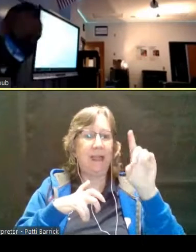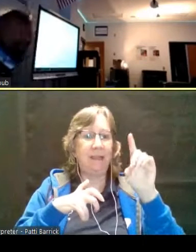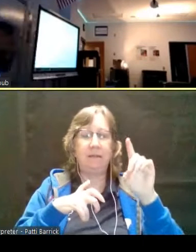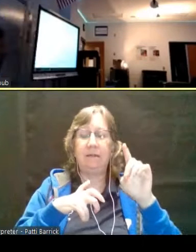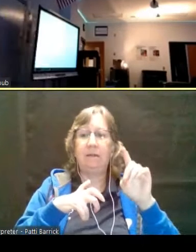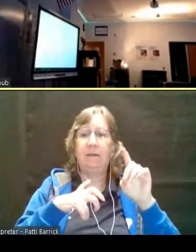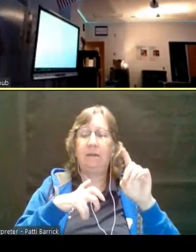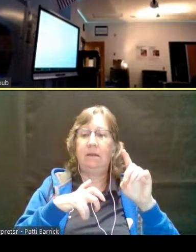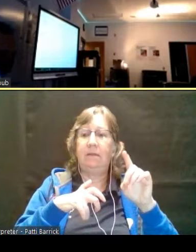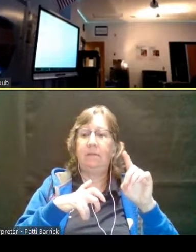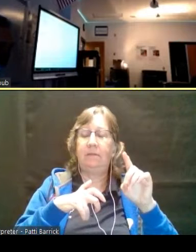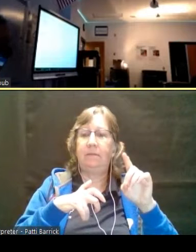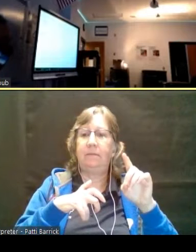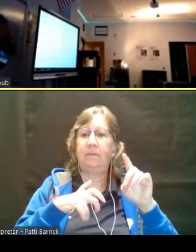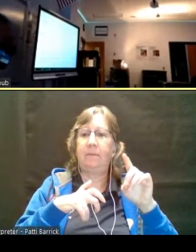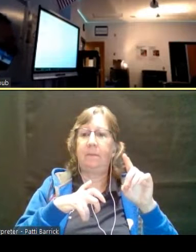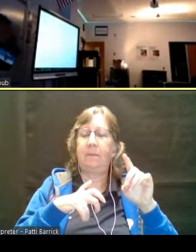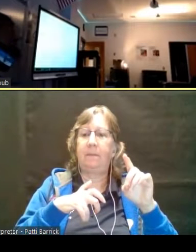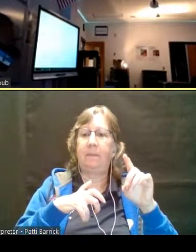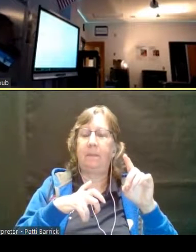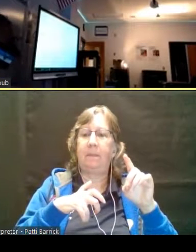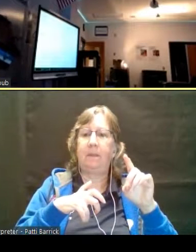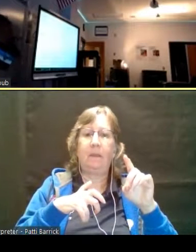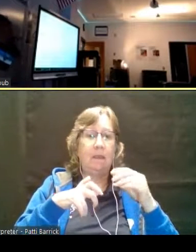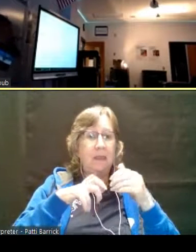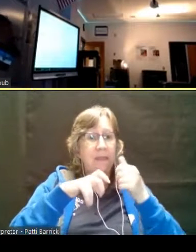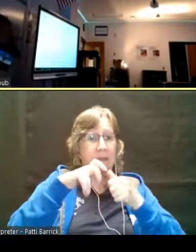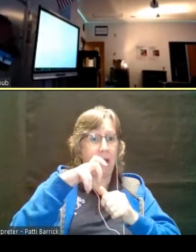Underneath the head is your rest of your